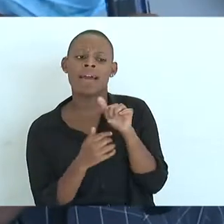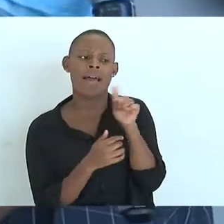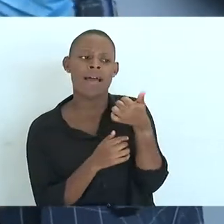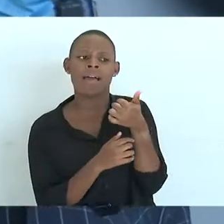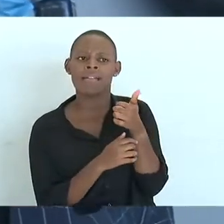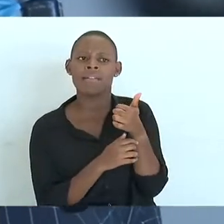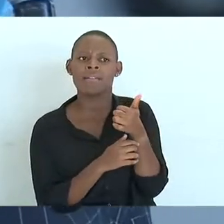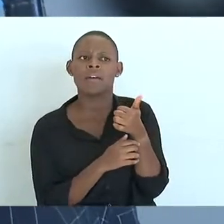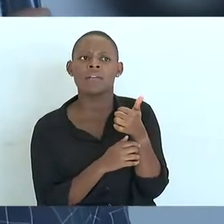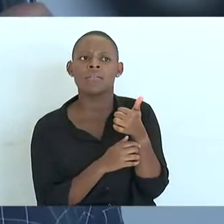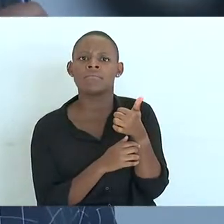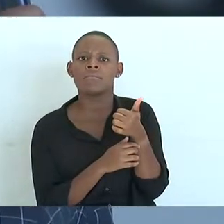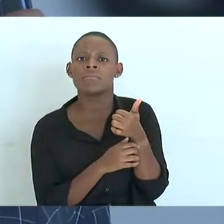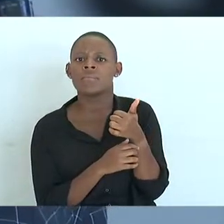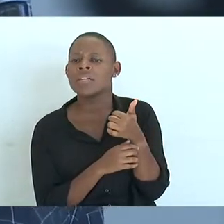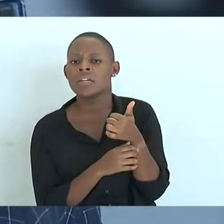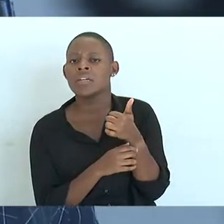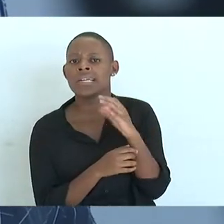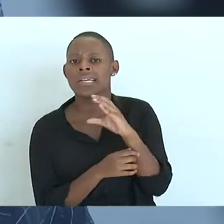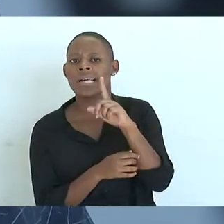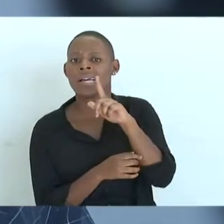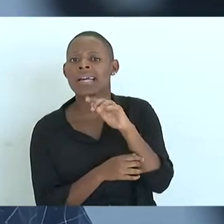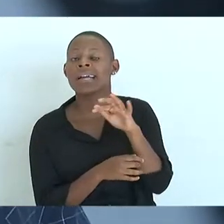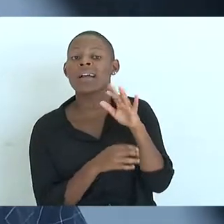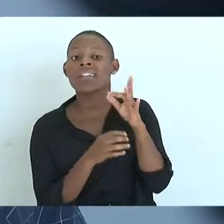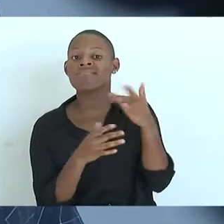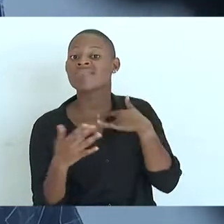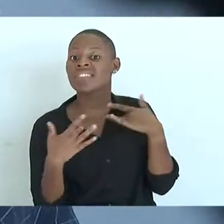other claim that has been lodged